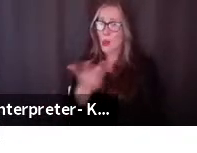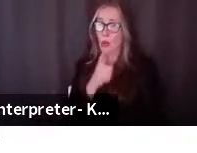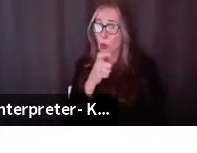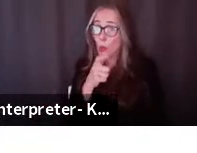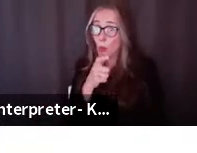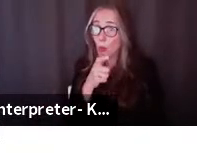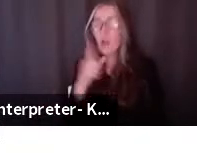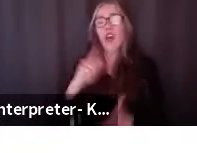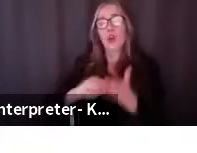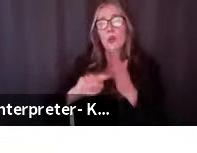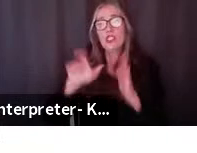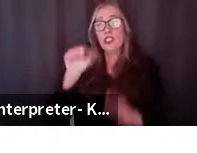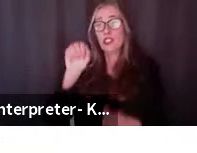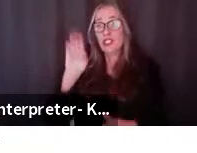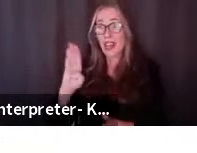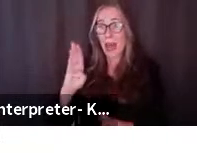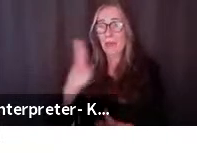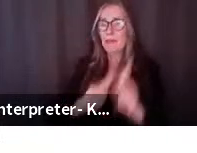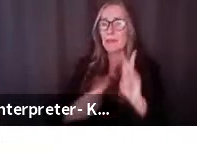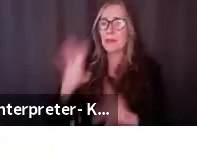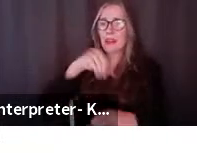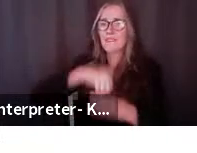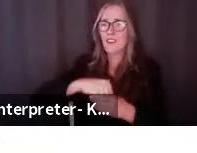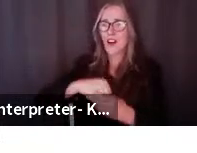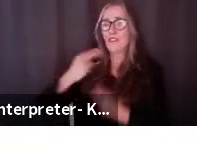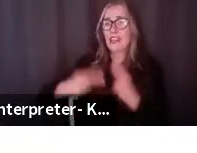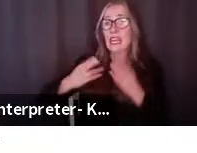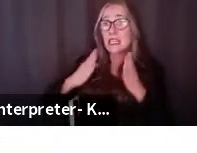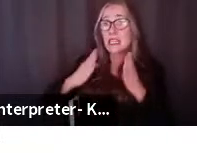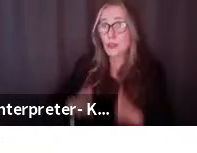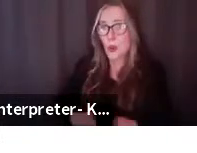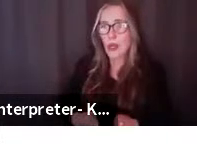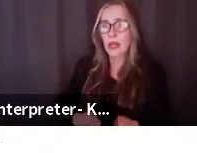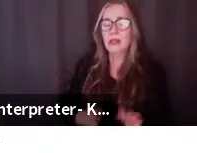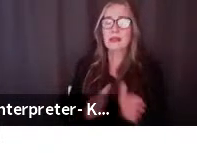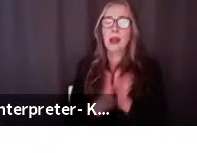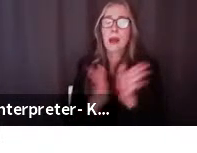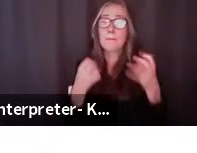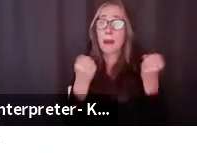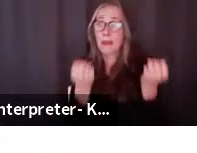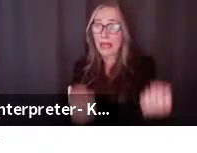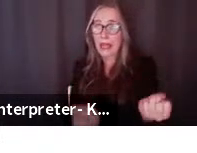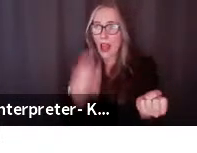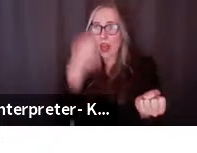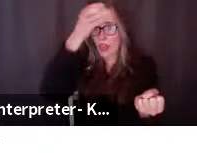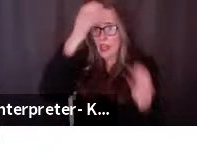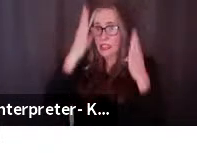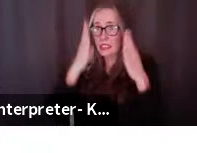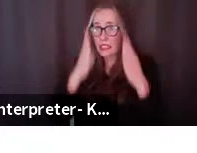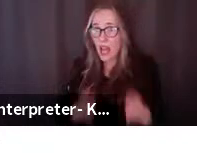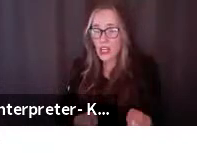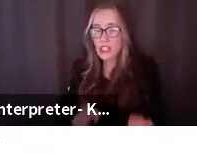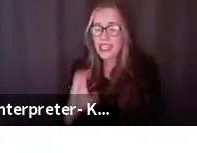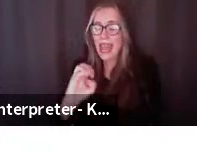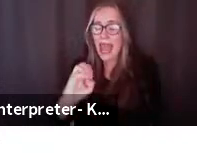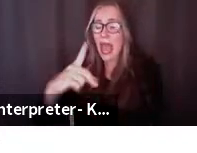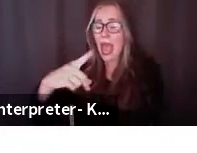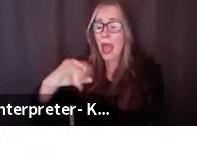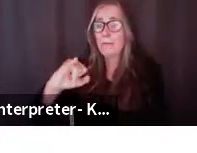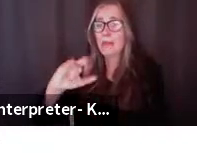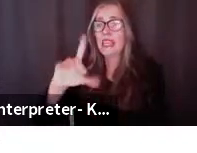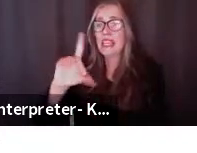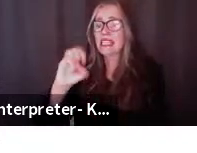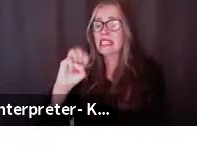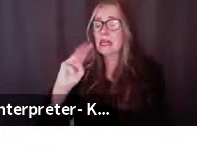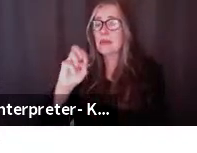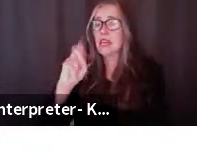made up of historians public health scholars including epidemiologists and digital humanists